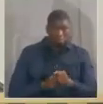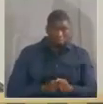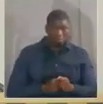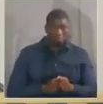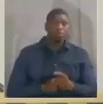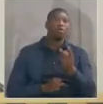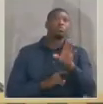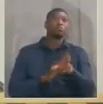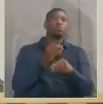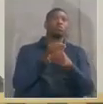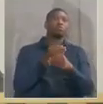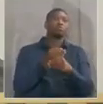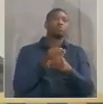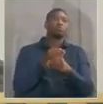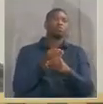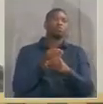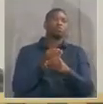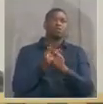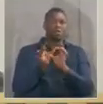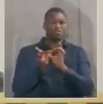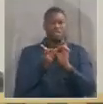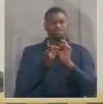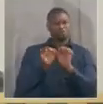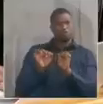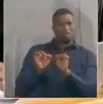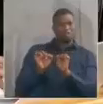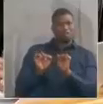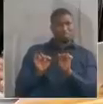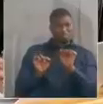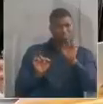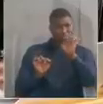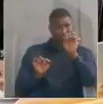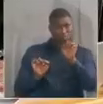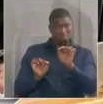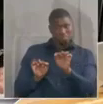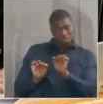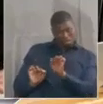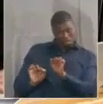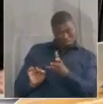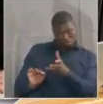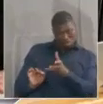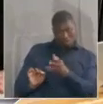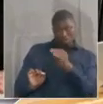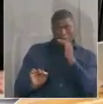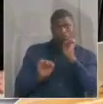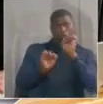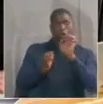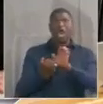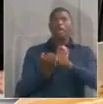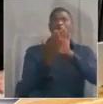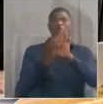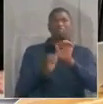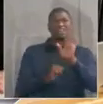And related to that, is this your 5-pillar approach?